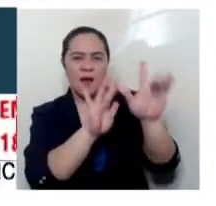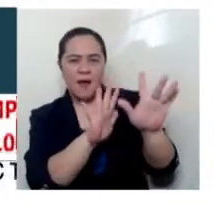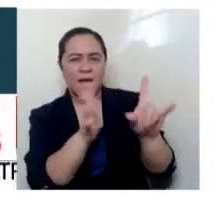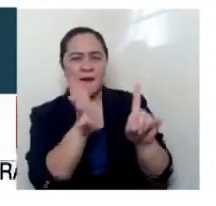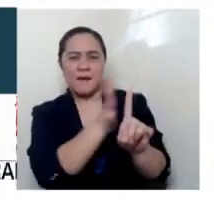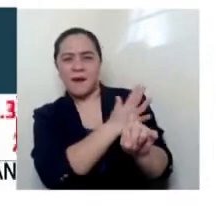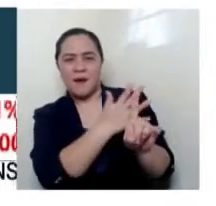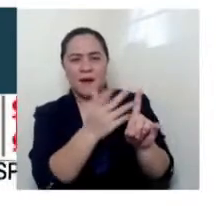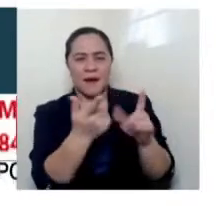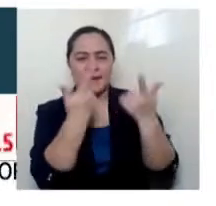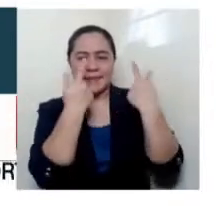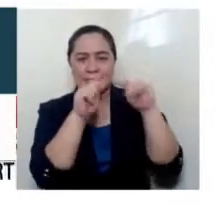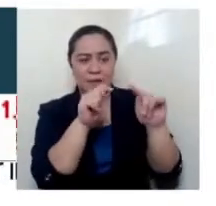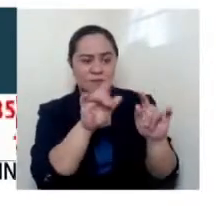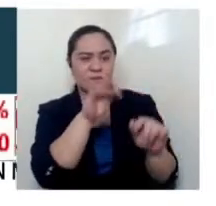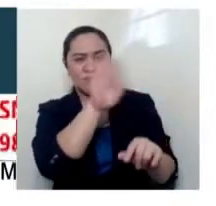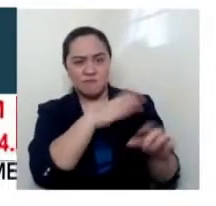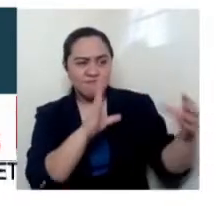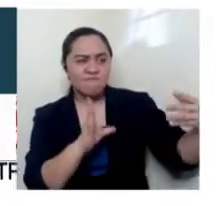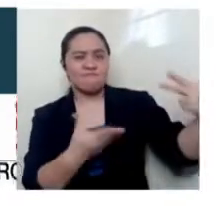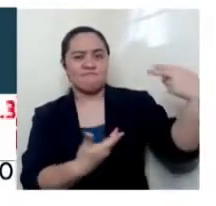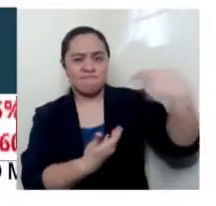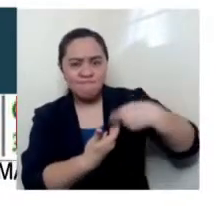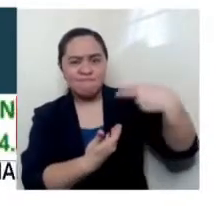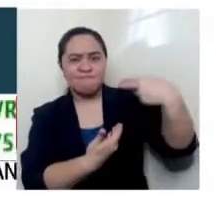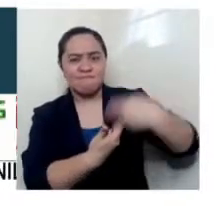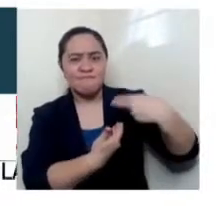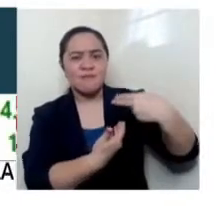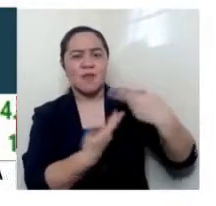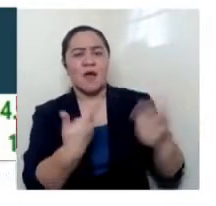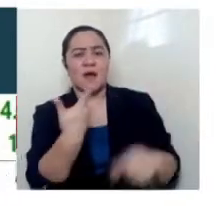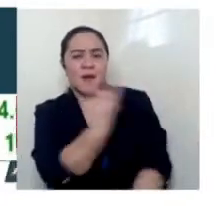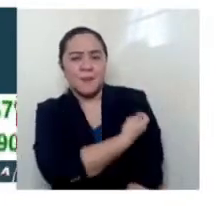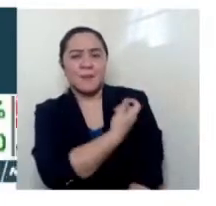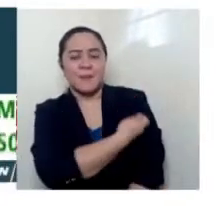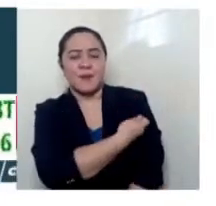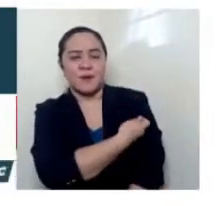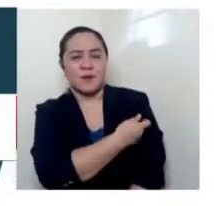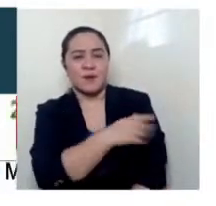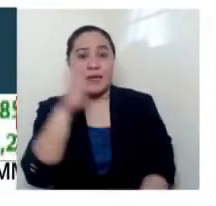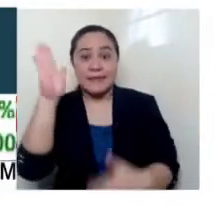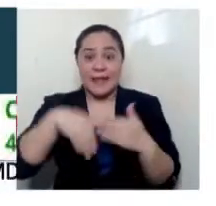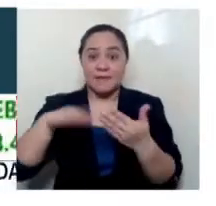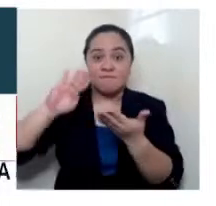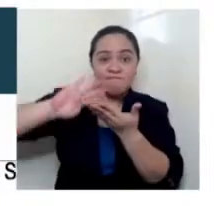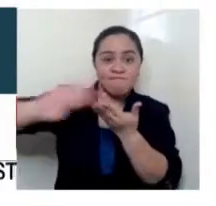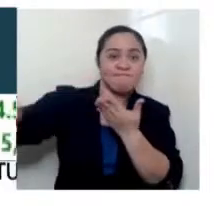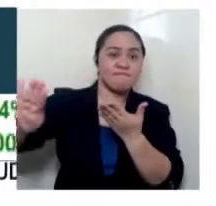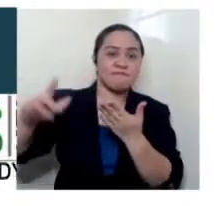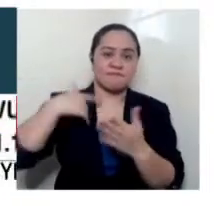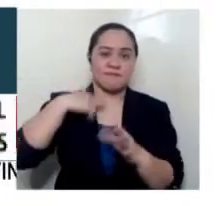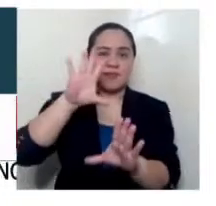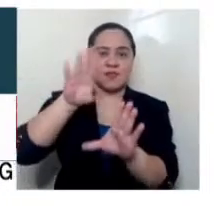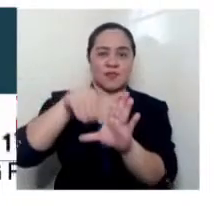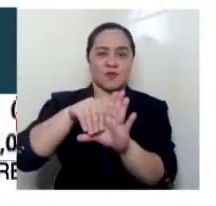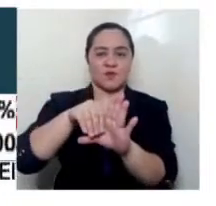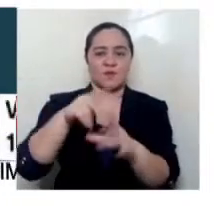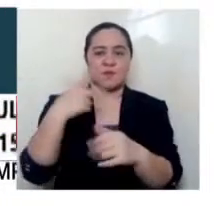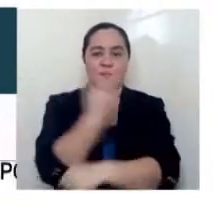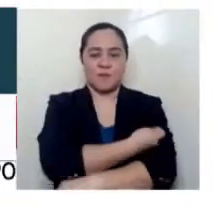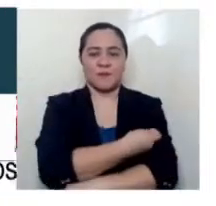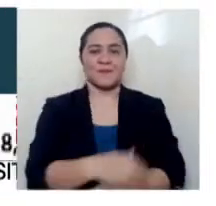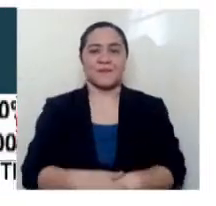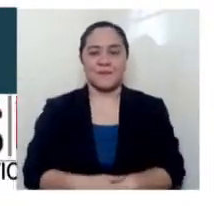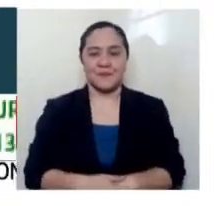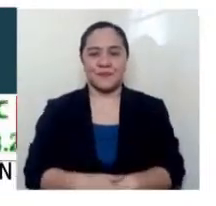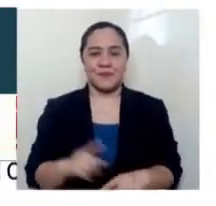make them participate in the program instead of rejecting the program. I mean, we're almost 2 years into